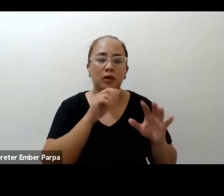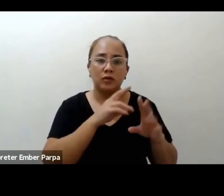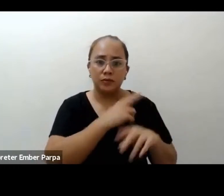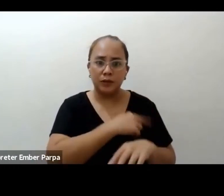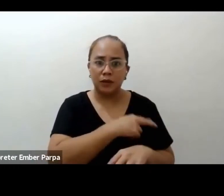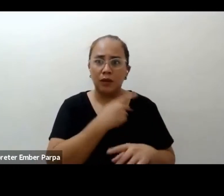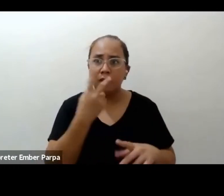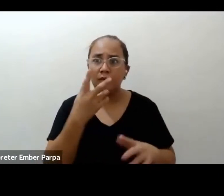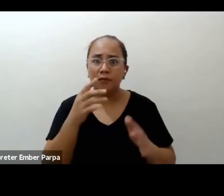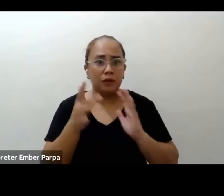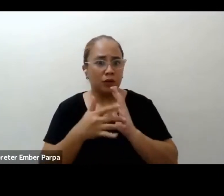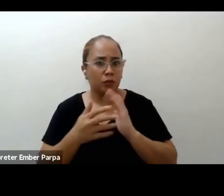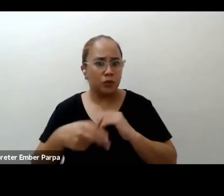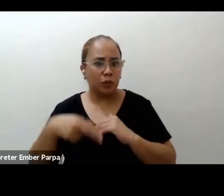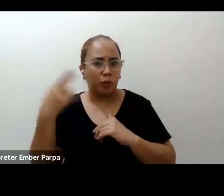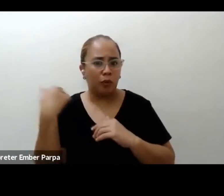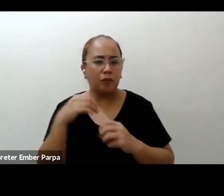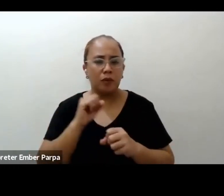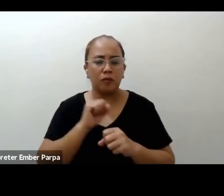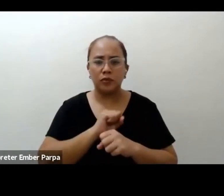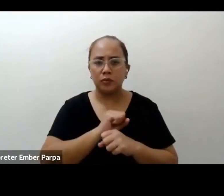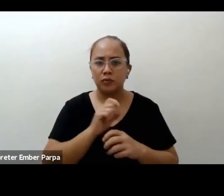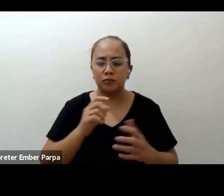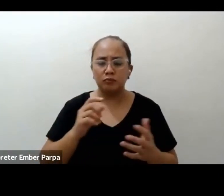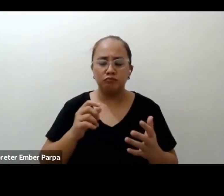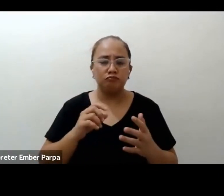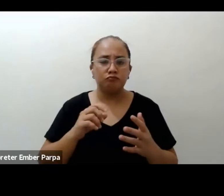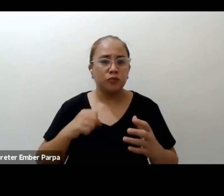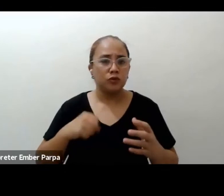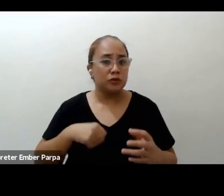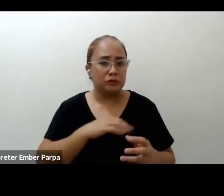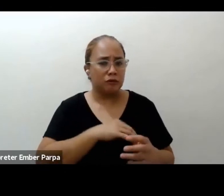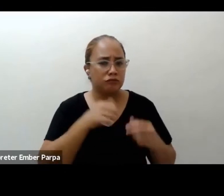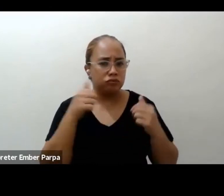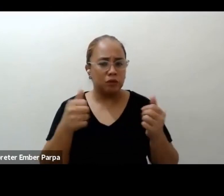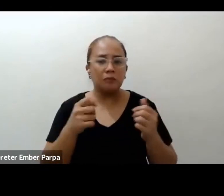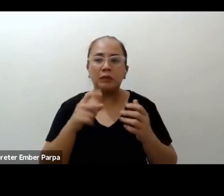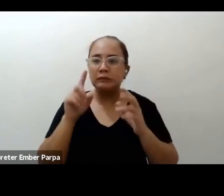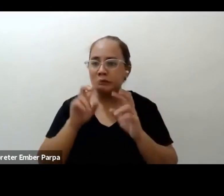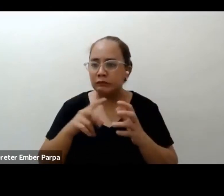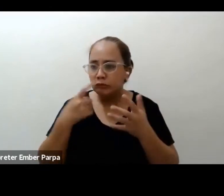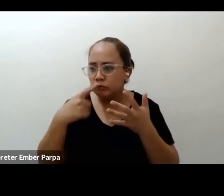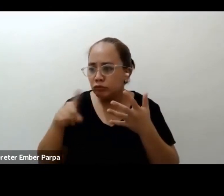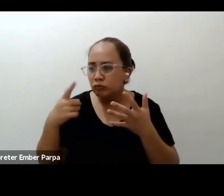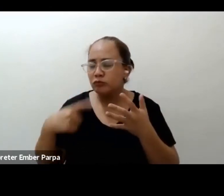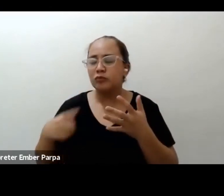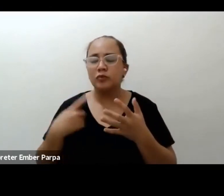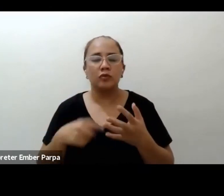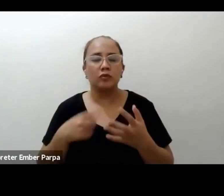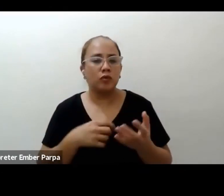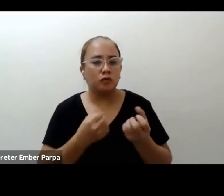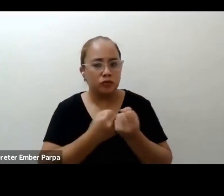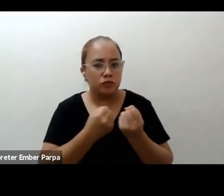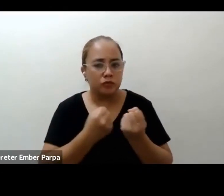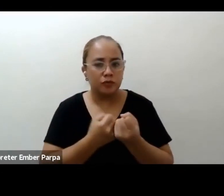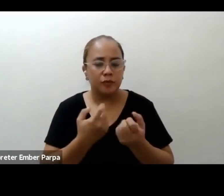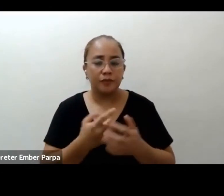there. But you have to invest in it and you have to nurture it. Para sa